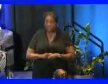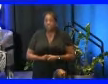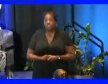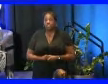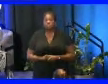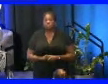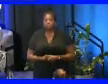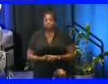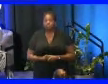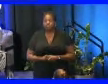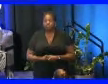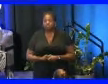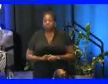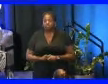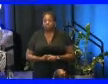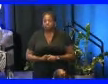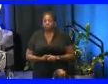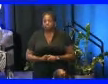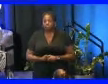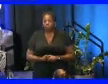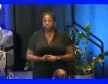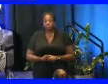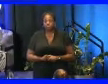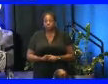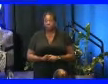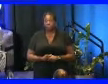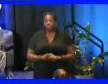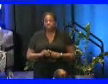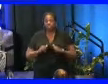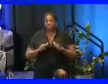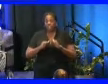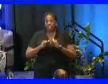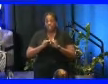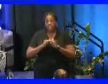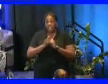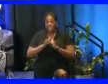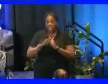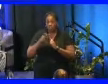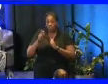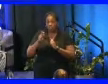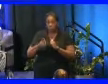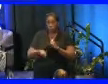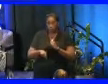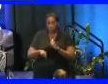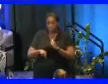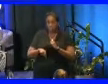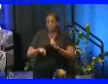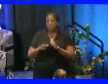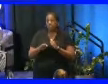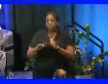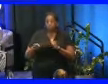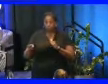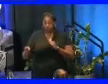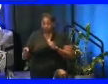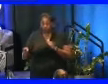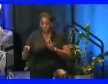how somebody should be, moved, somebody who has different disabilities, and how, so